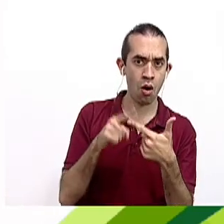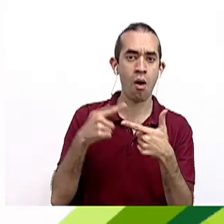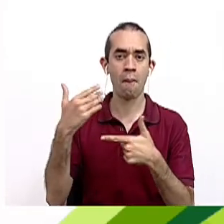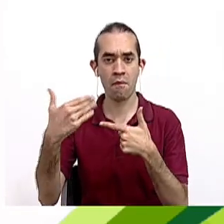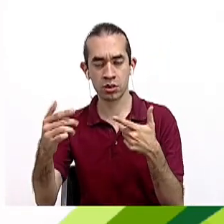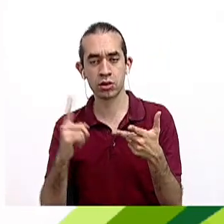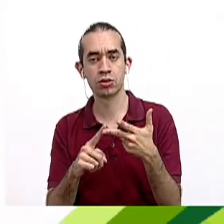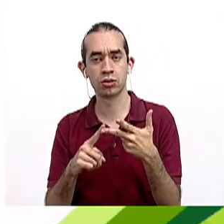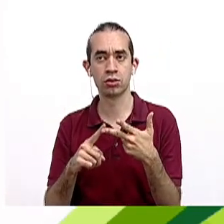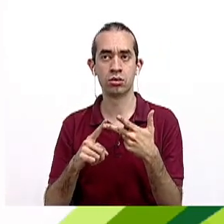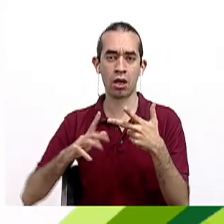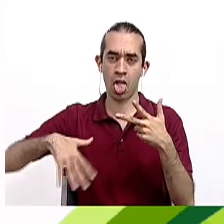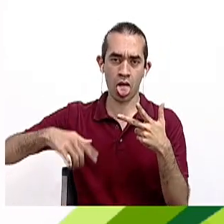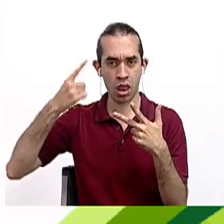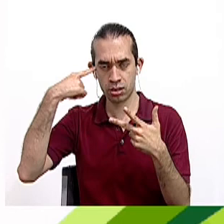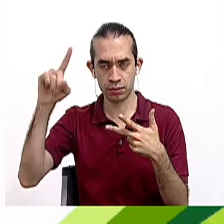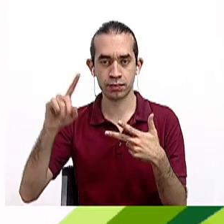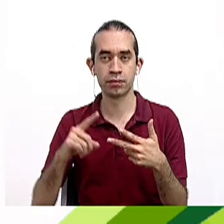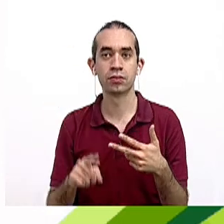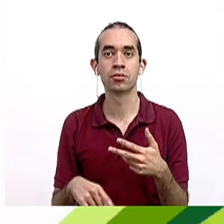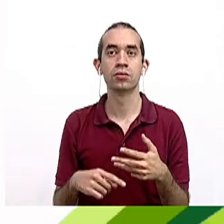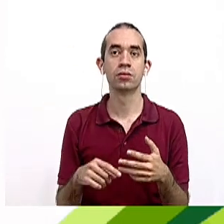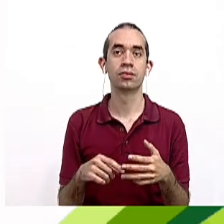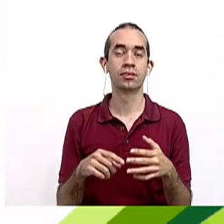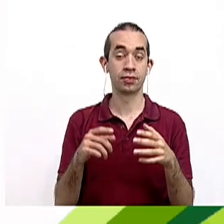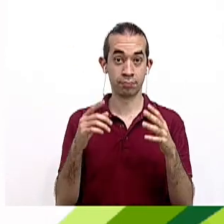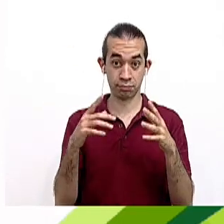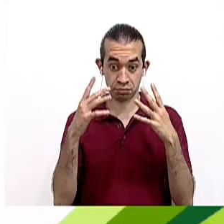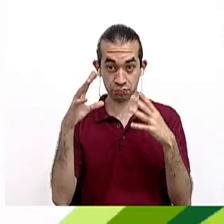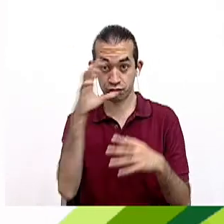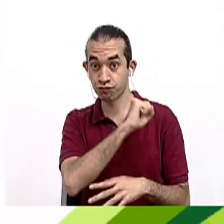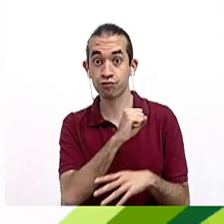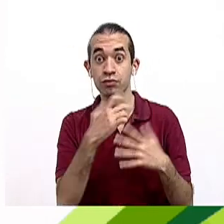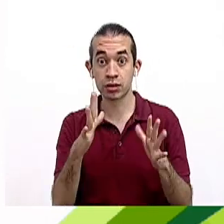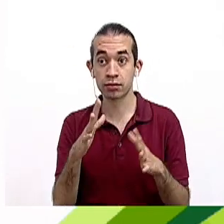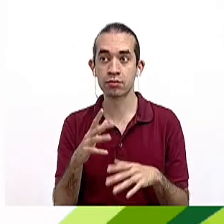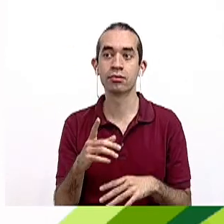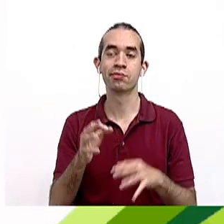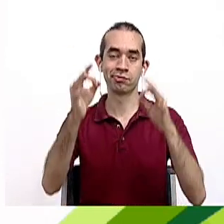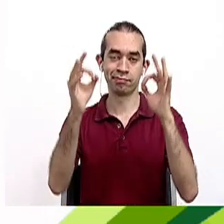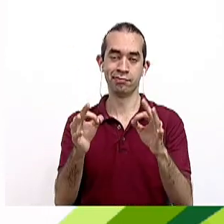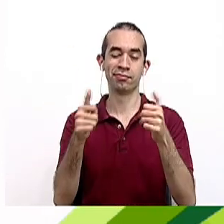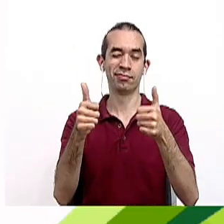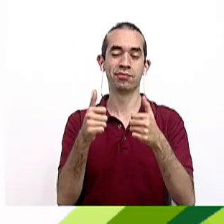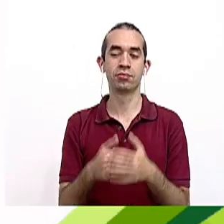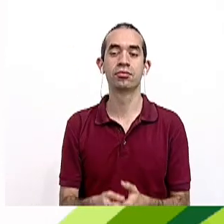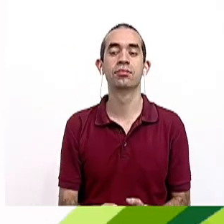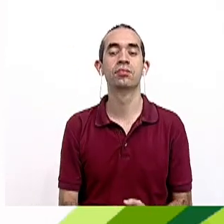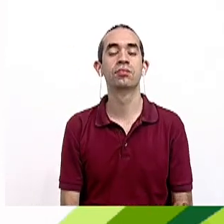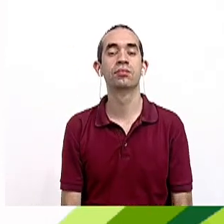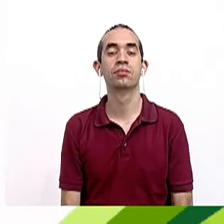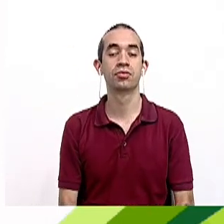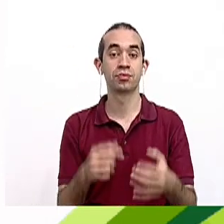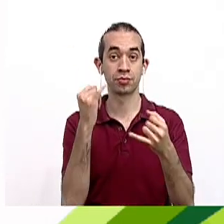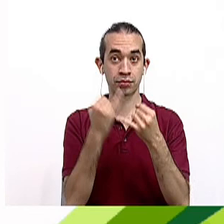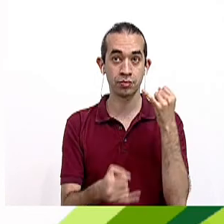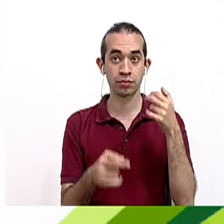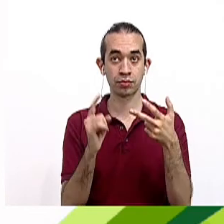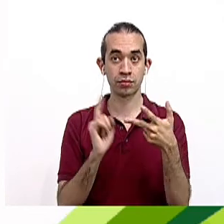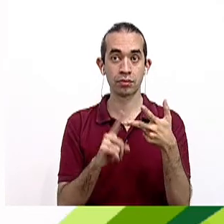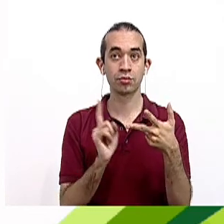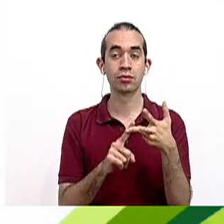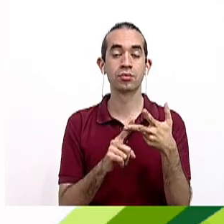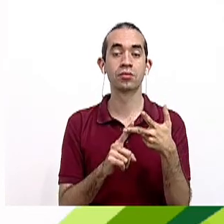Think about that. Were you able to identify it? We did, right? Okay, very good. And finally, did I put